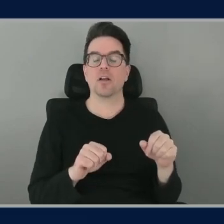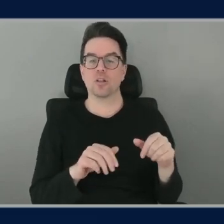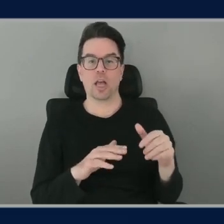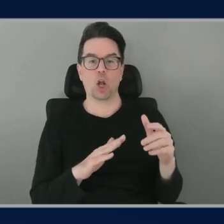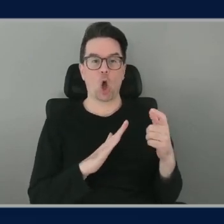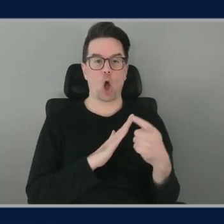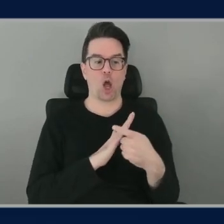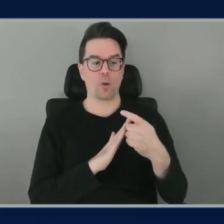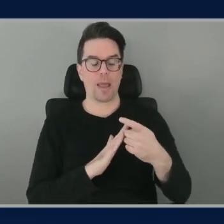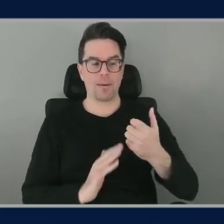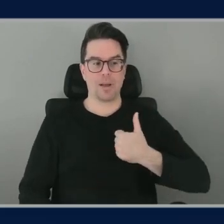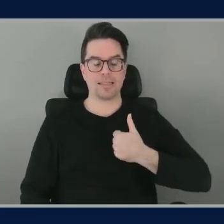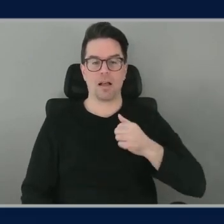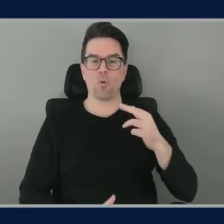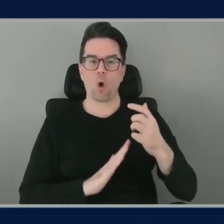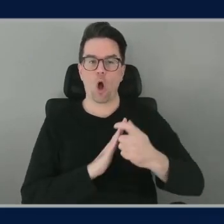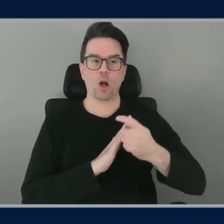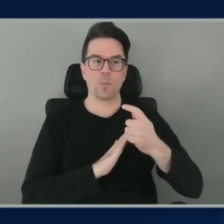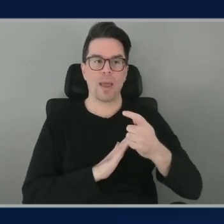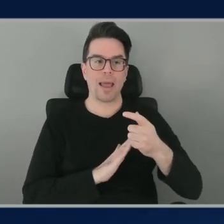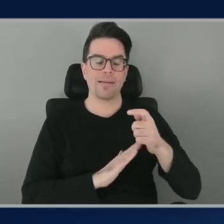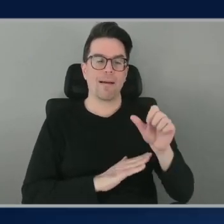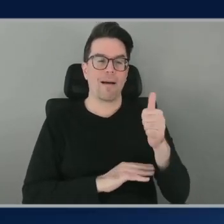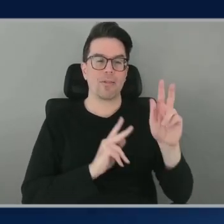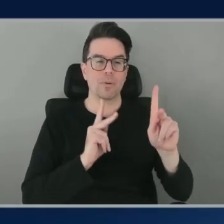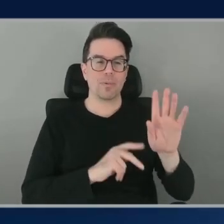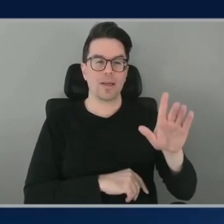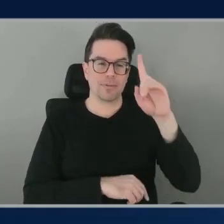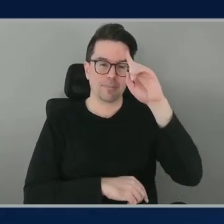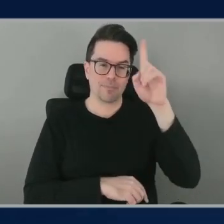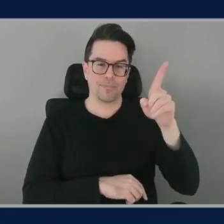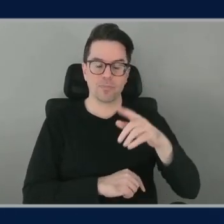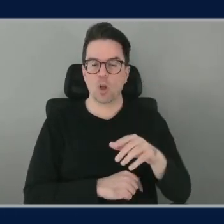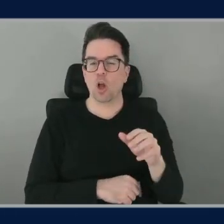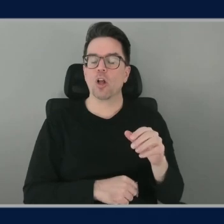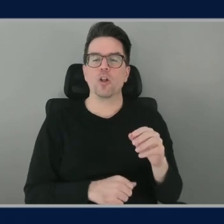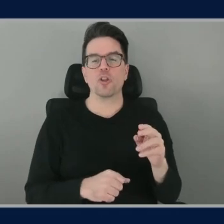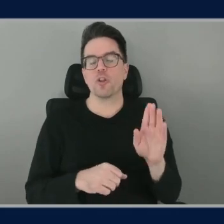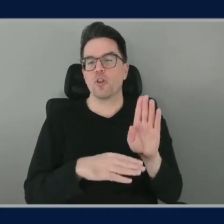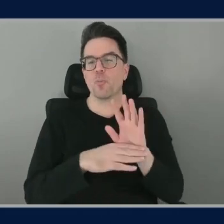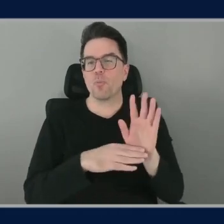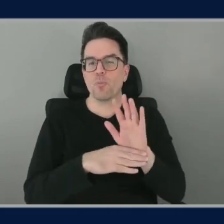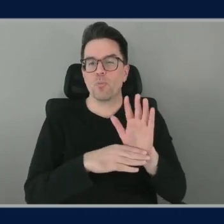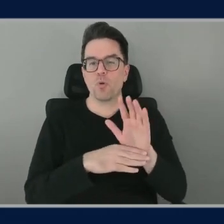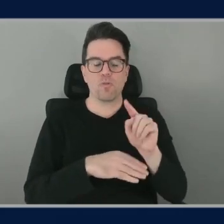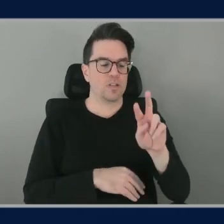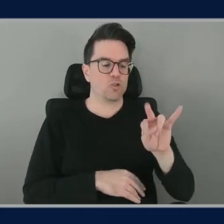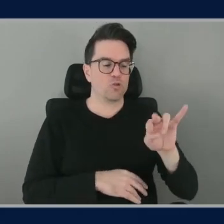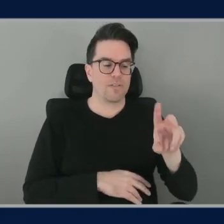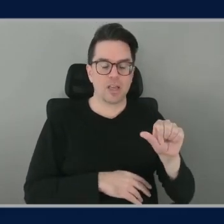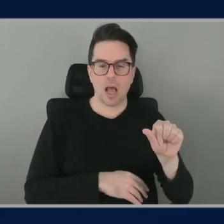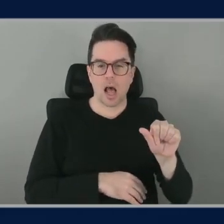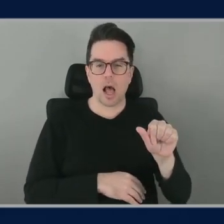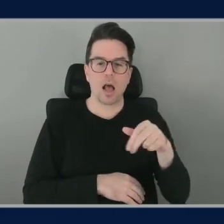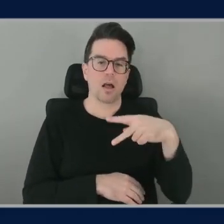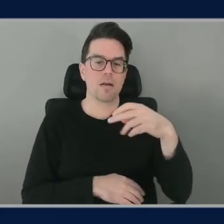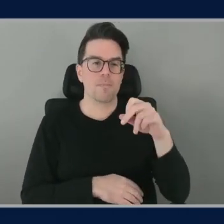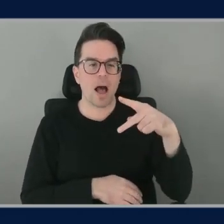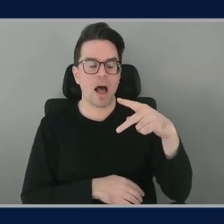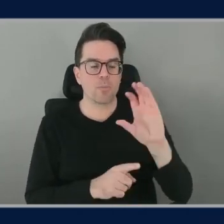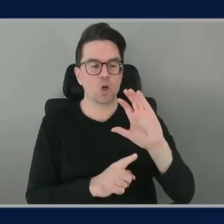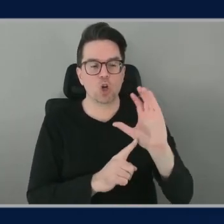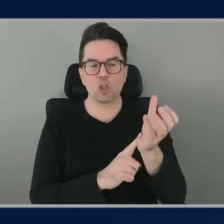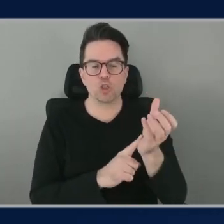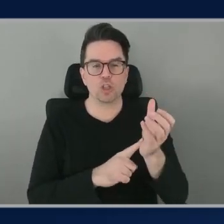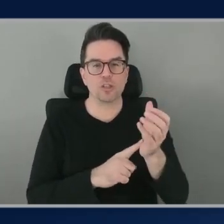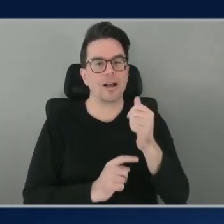them to learn cool things that I might know. The useless movie trivia and pop culture references, I don't think I'm going to dump those in because ultimately at the end of the day, they only benefit